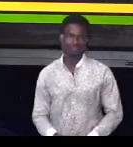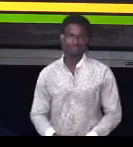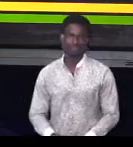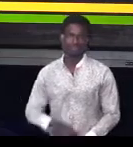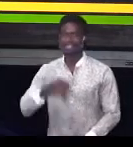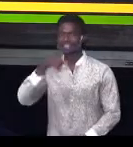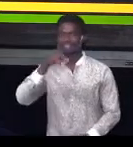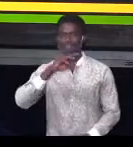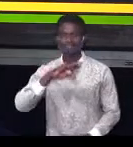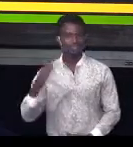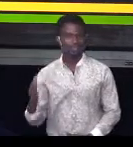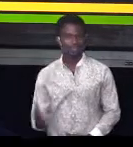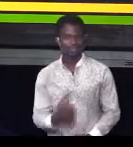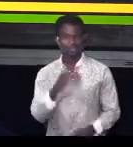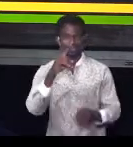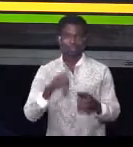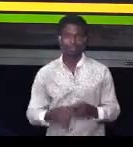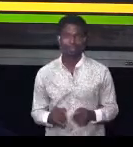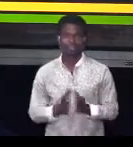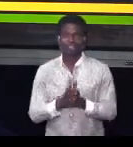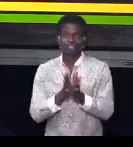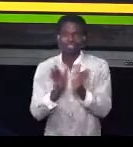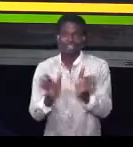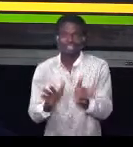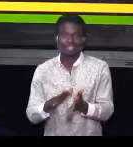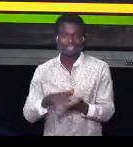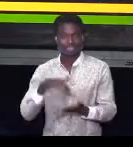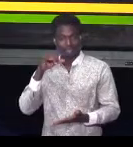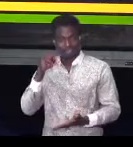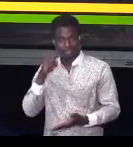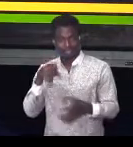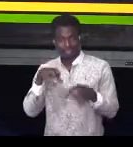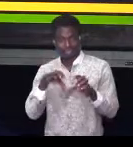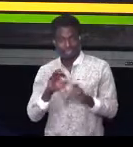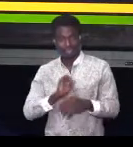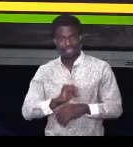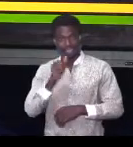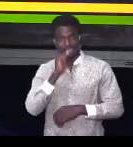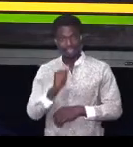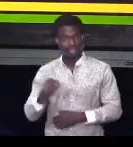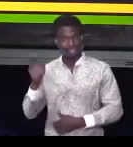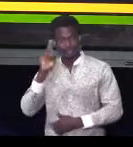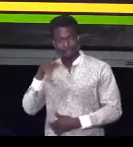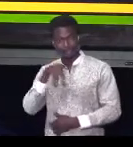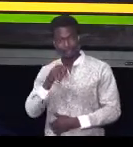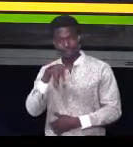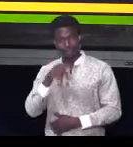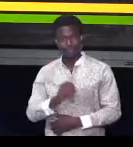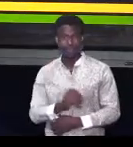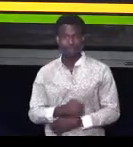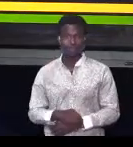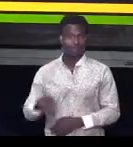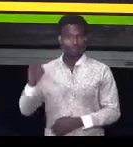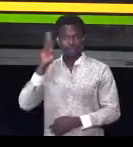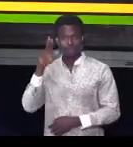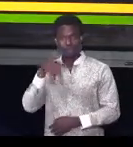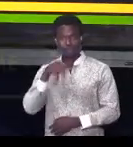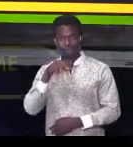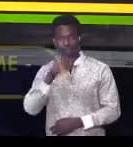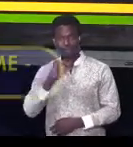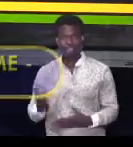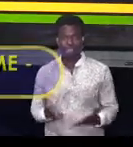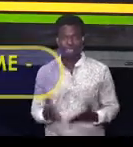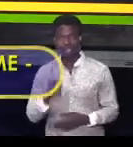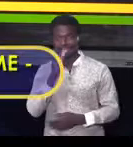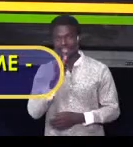Hello, puppies. You are welcome to General Studies class. I am Uncle Popo. Uncle